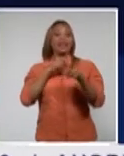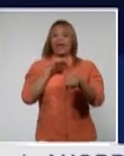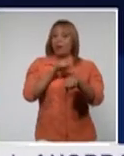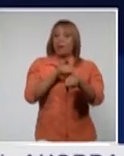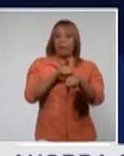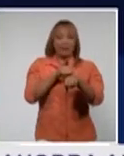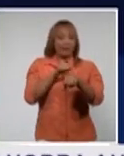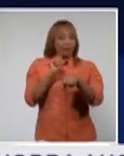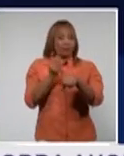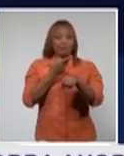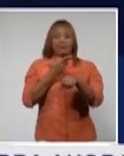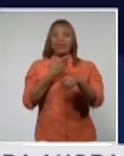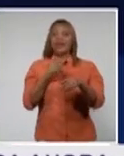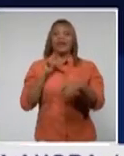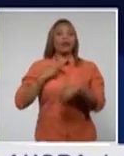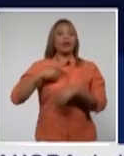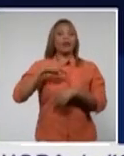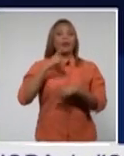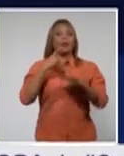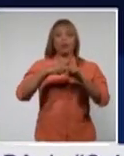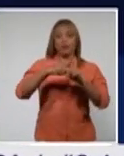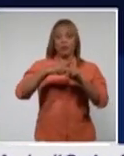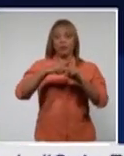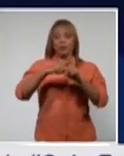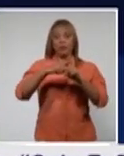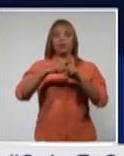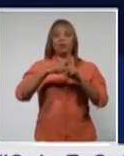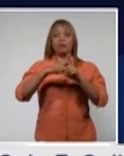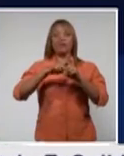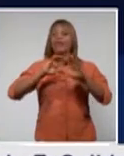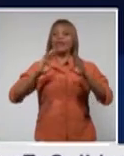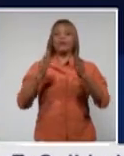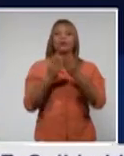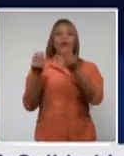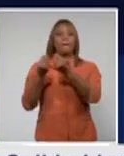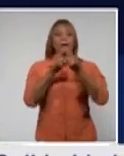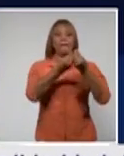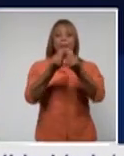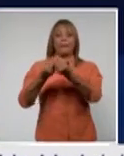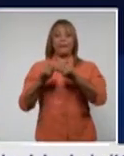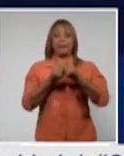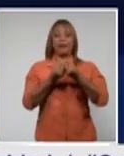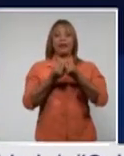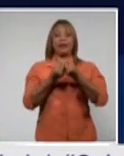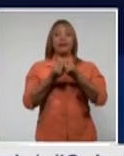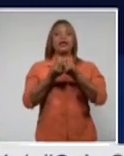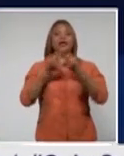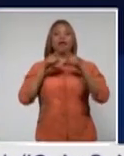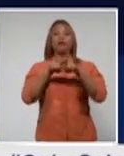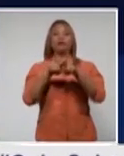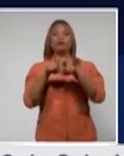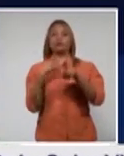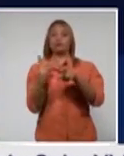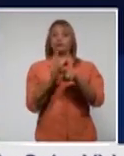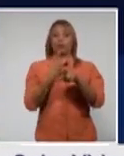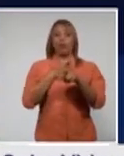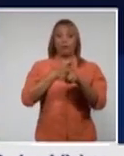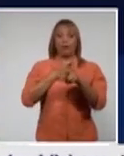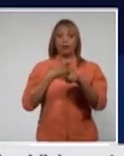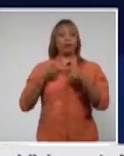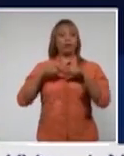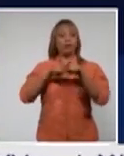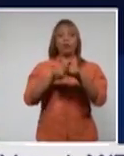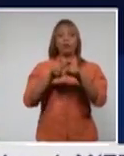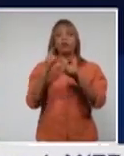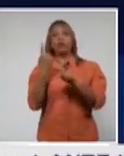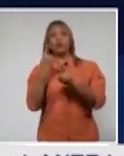For example, I test positive. That means that everyone I have had contact with, be it close